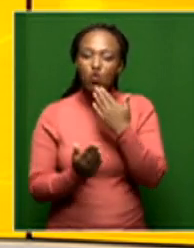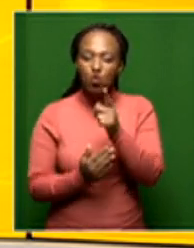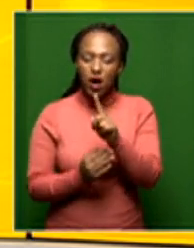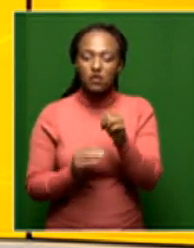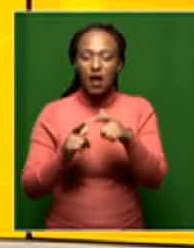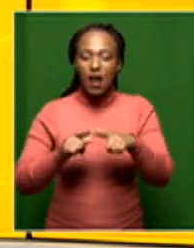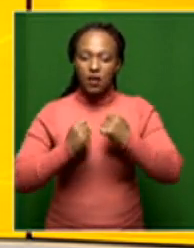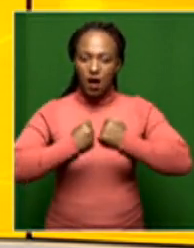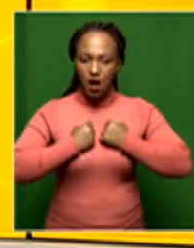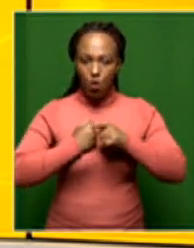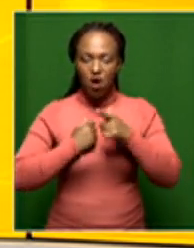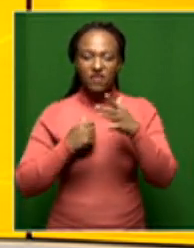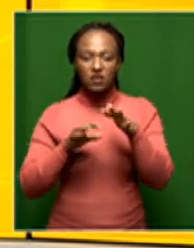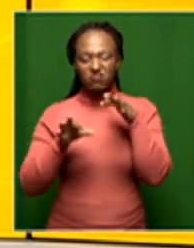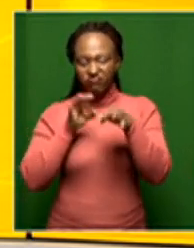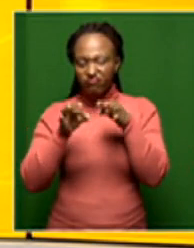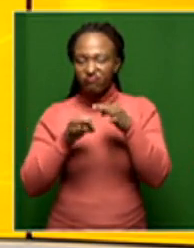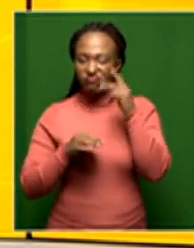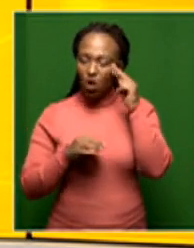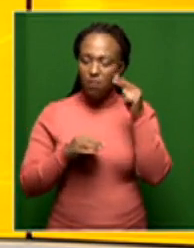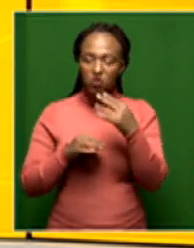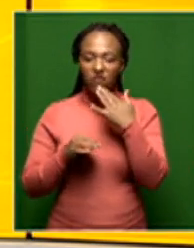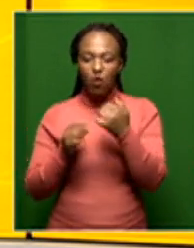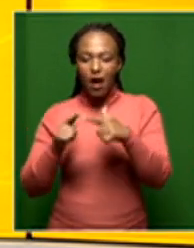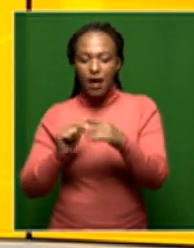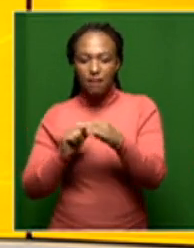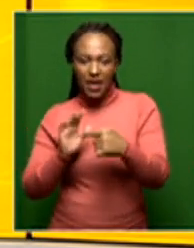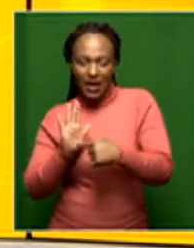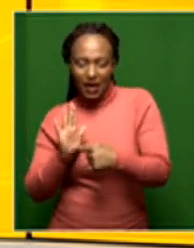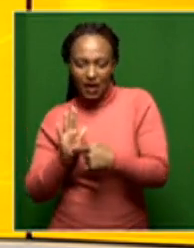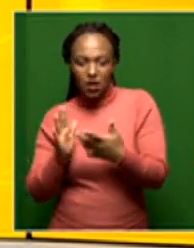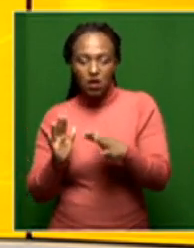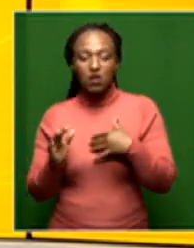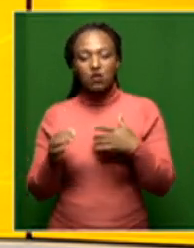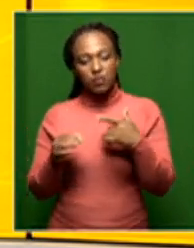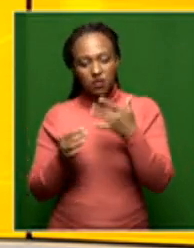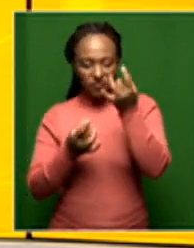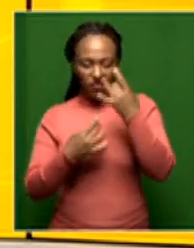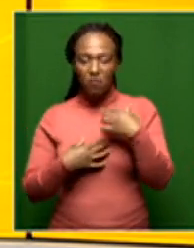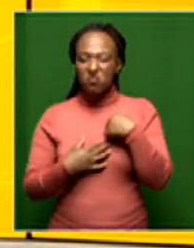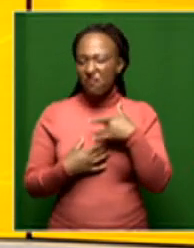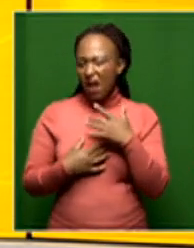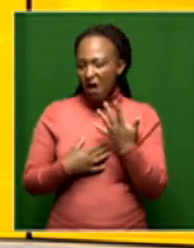Ours, sharing his opinion on the newly gazetted expropriation bill. And do feel free to let us know what